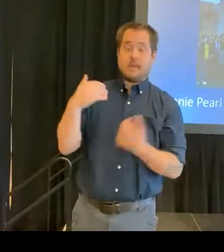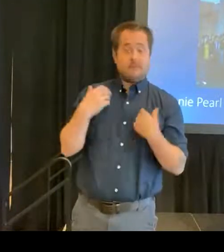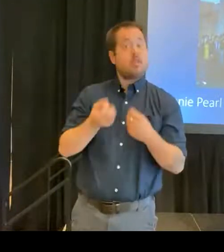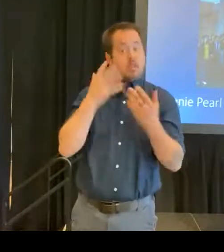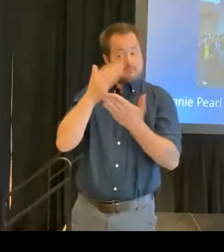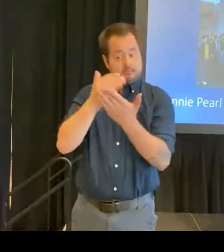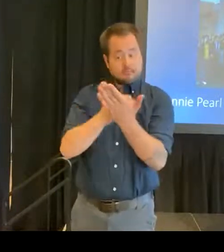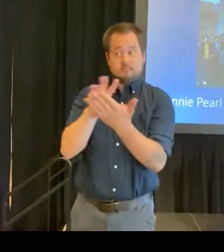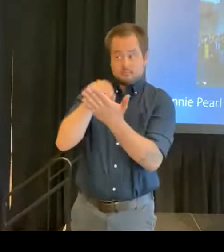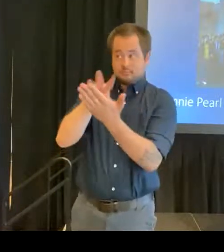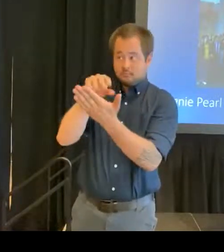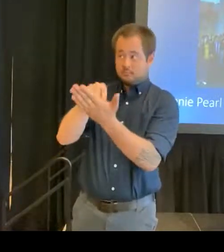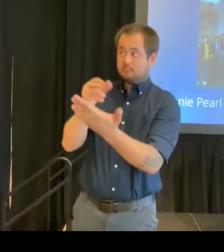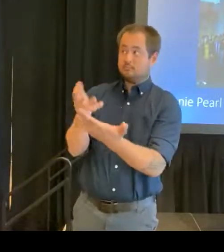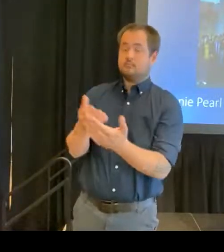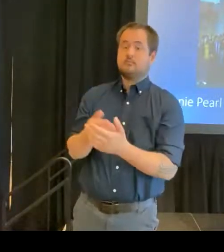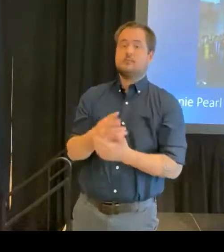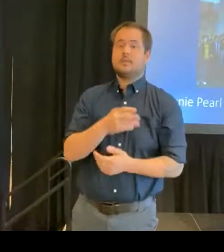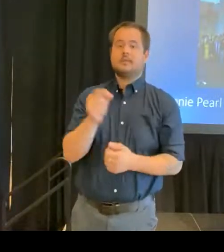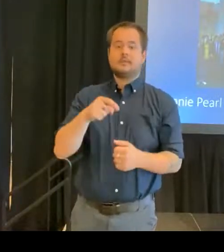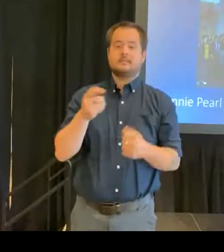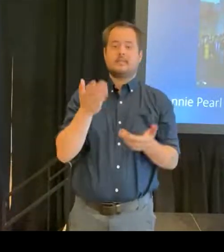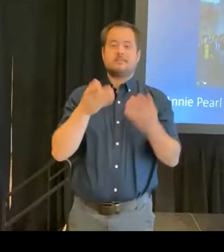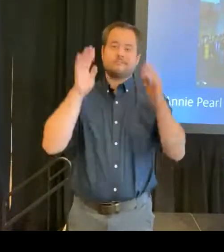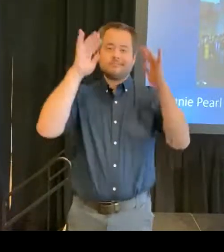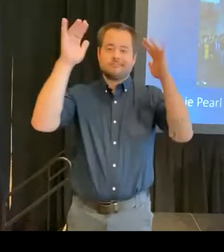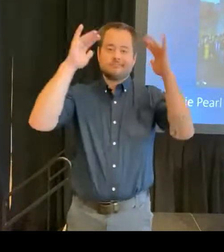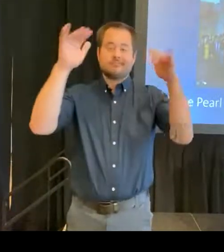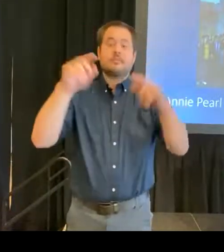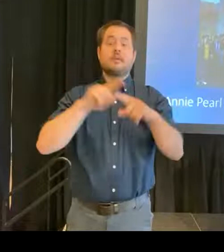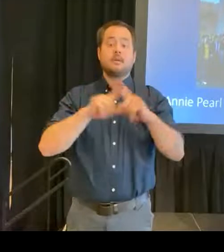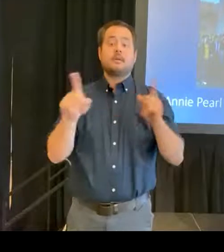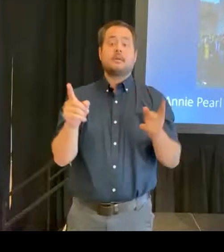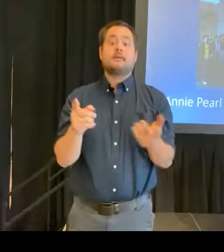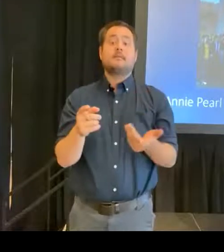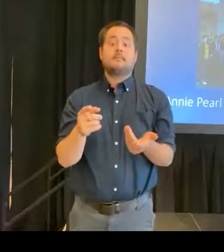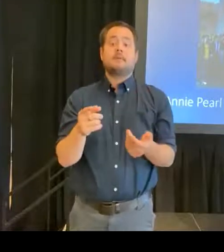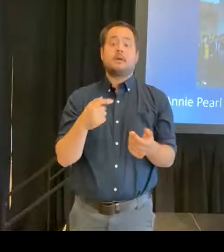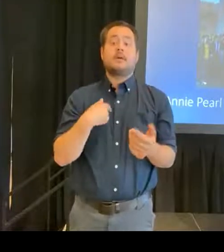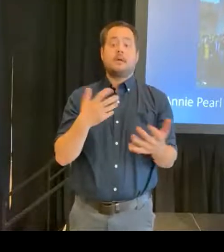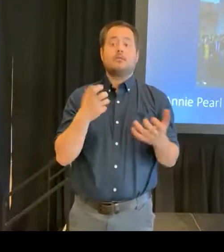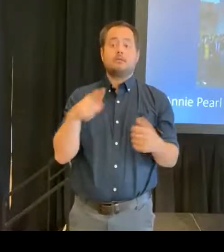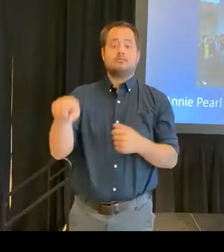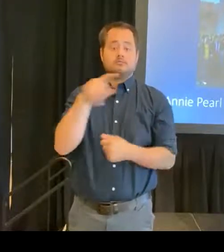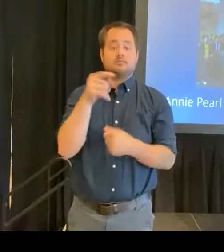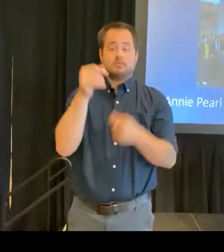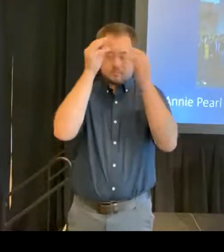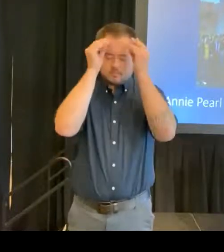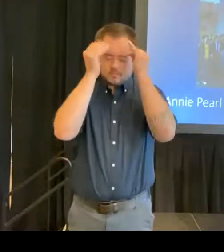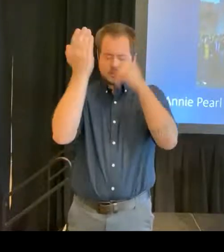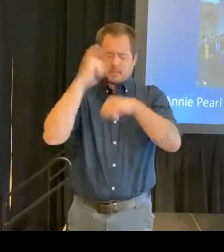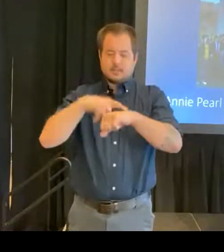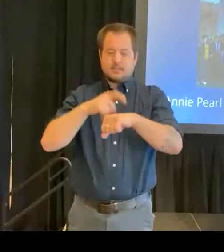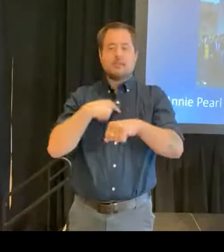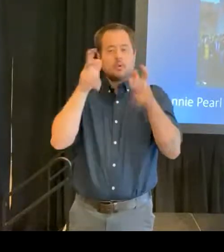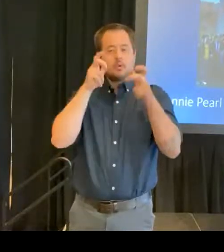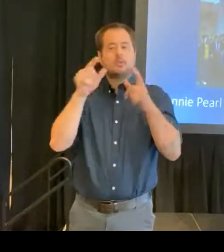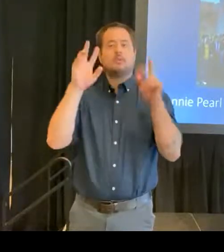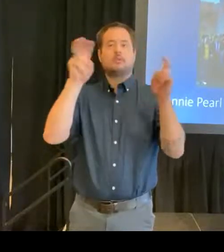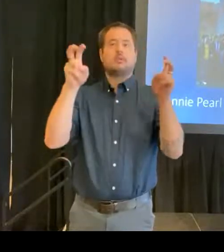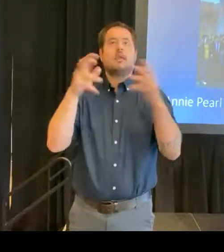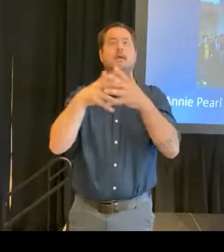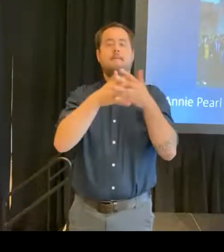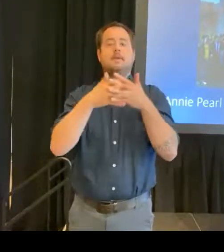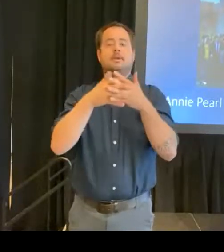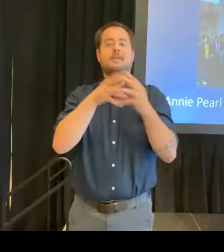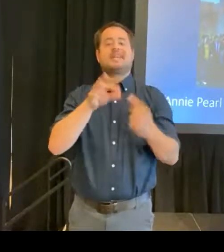is an intellectual thing, but I want y'all to think about the last time y'all might have heard what they call American exceptionalism. As a kid, I